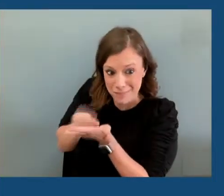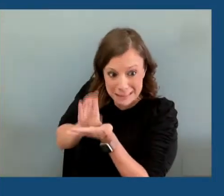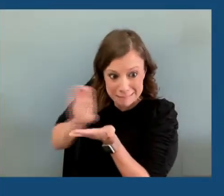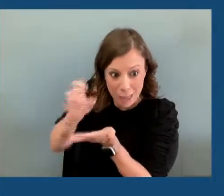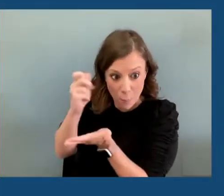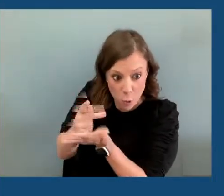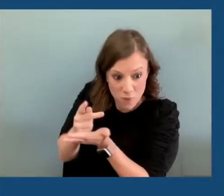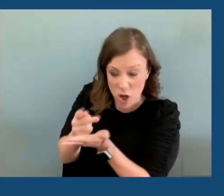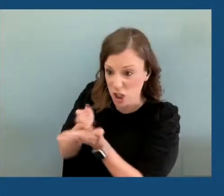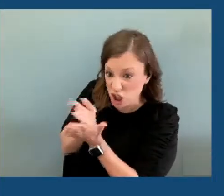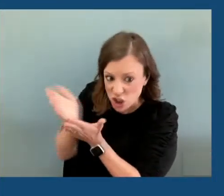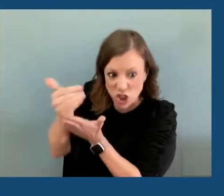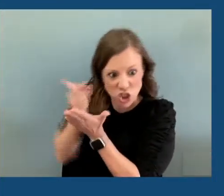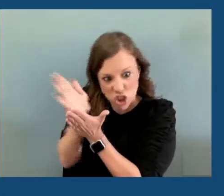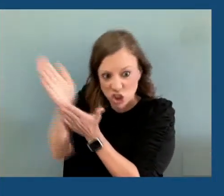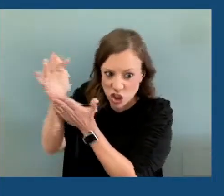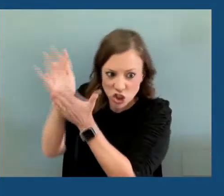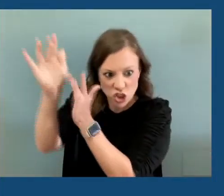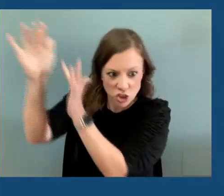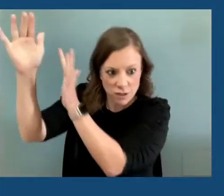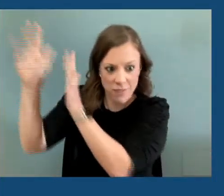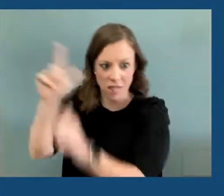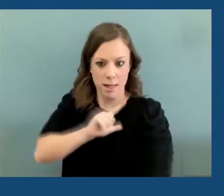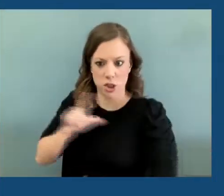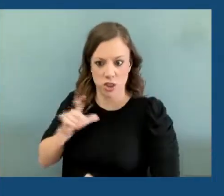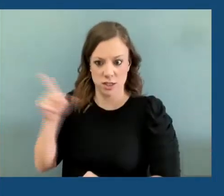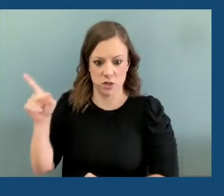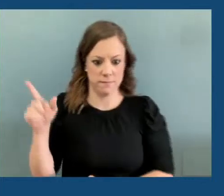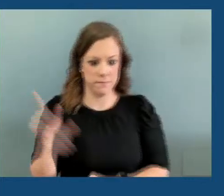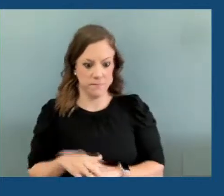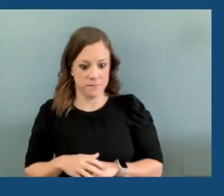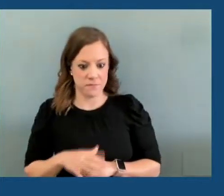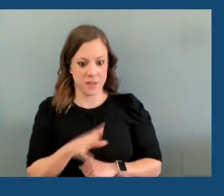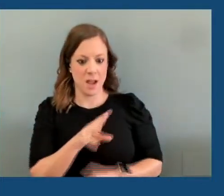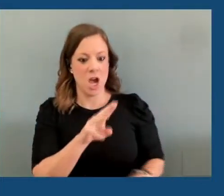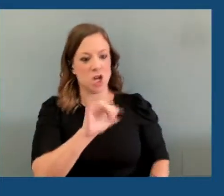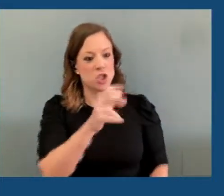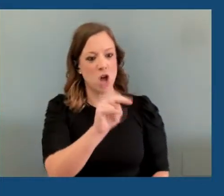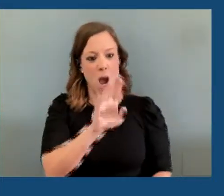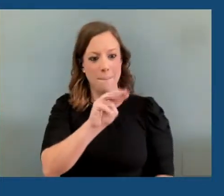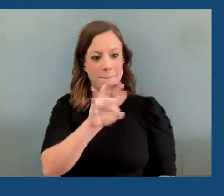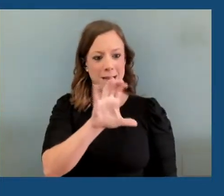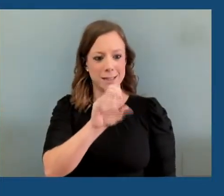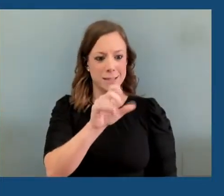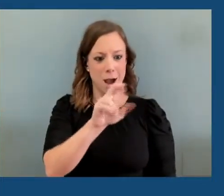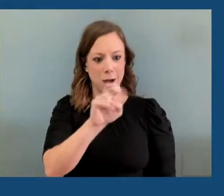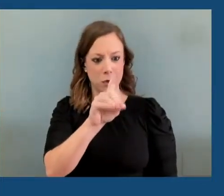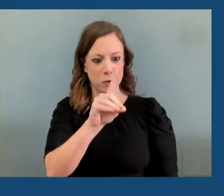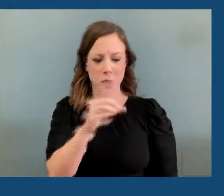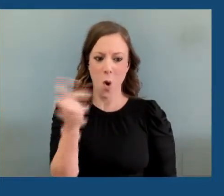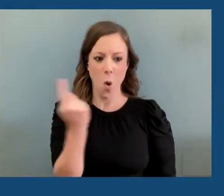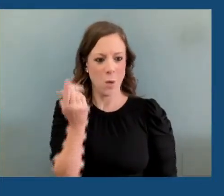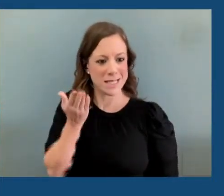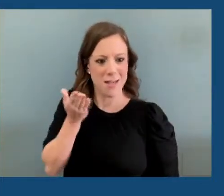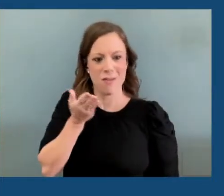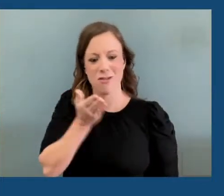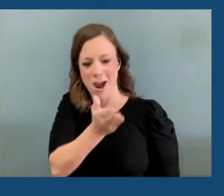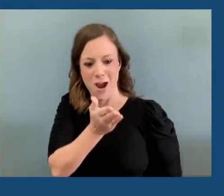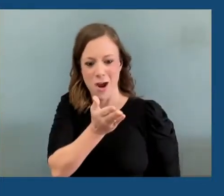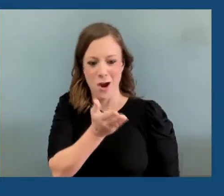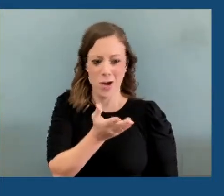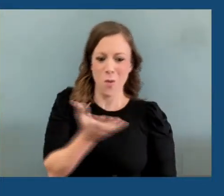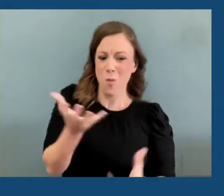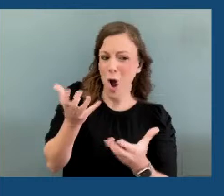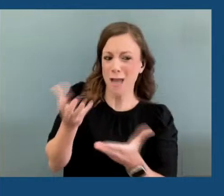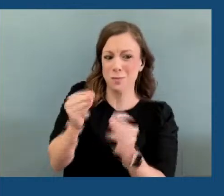is always there with his hand out for more money for his district as well. All right, John, I know, as I said, I'm kind of enjoying